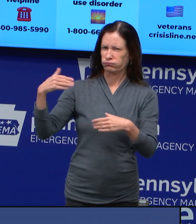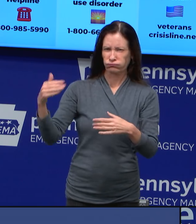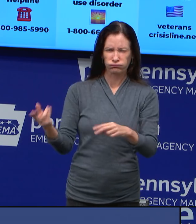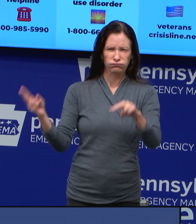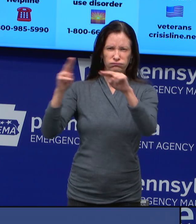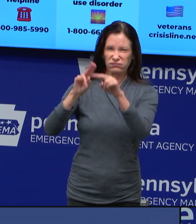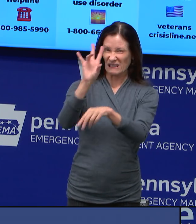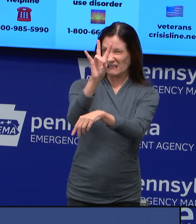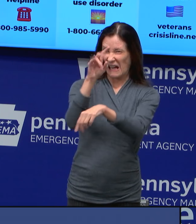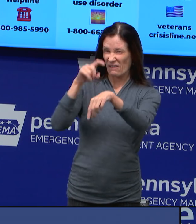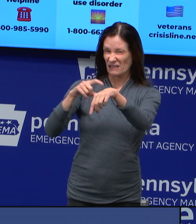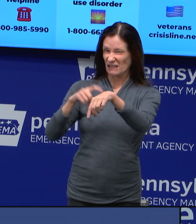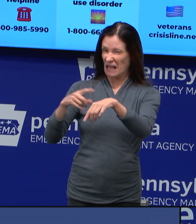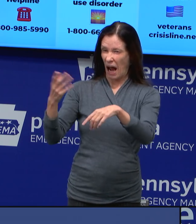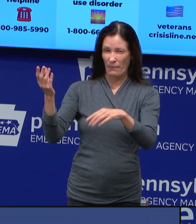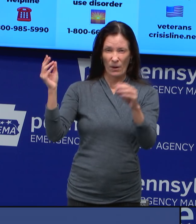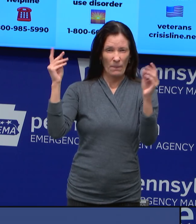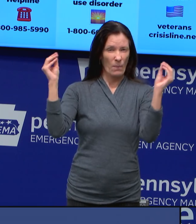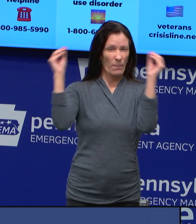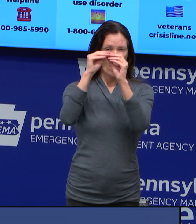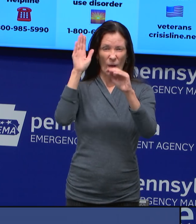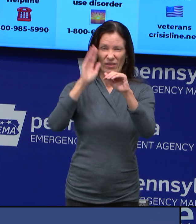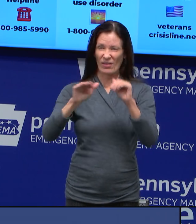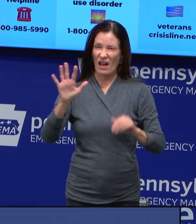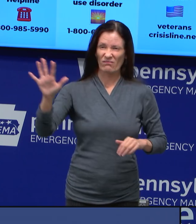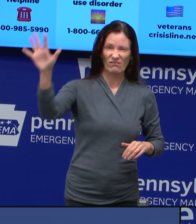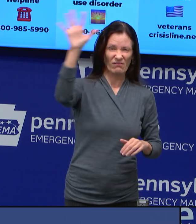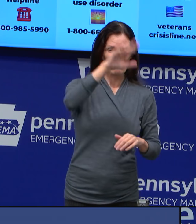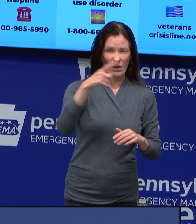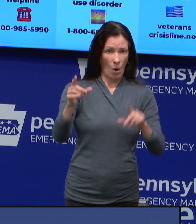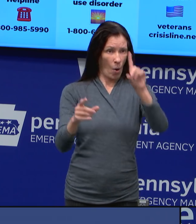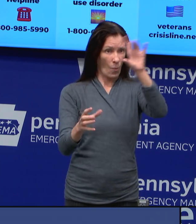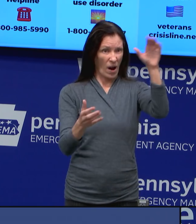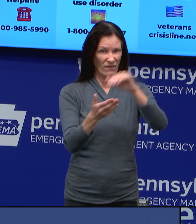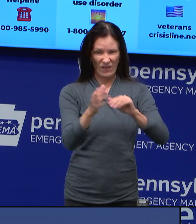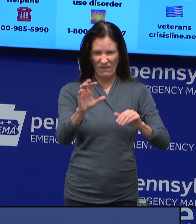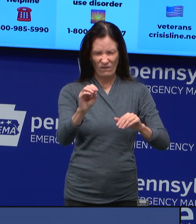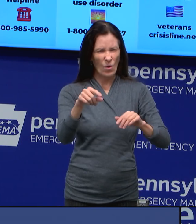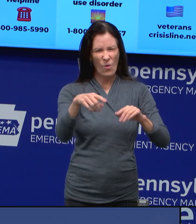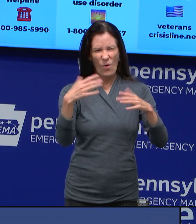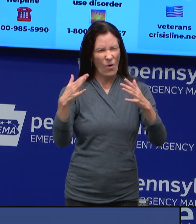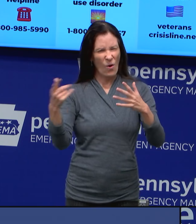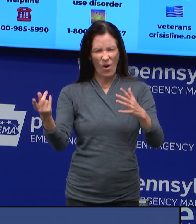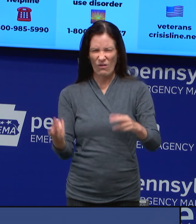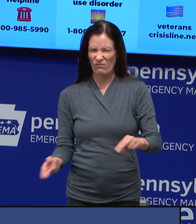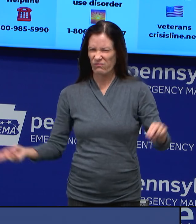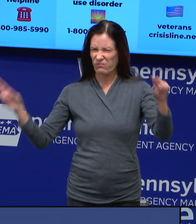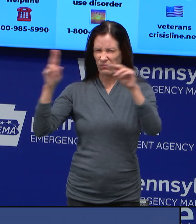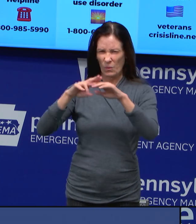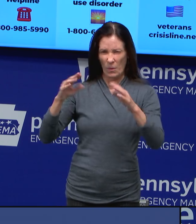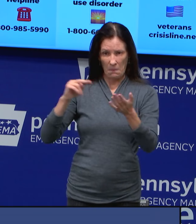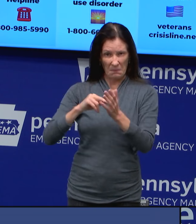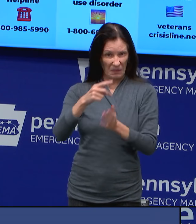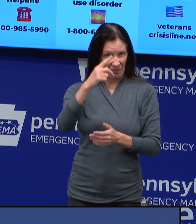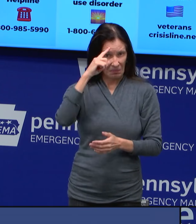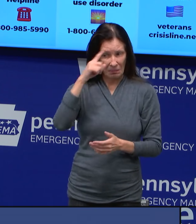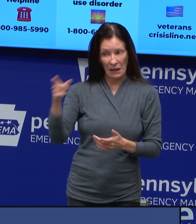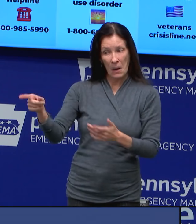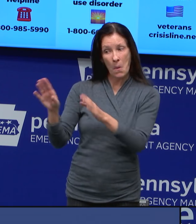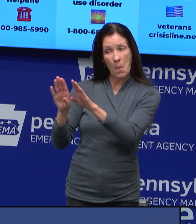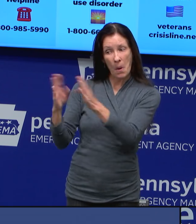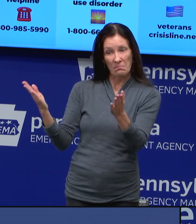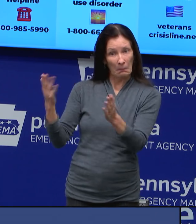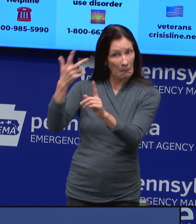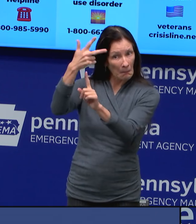do you anticipate Philadelphia reopening? In a month, 3 months, or 6 months? People deserve to know some estimate based on the data you